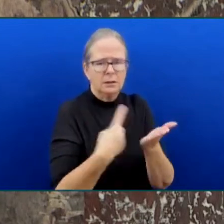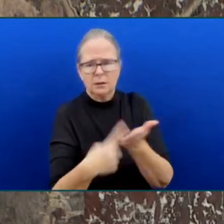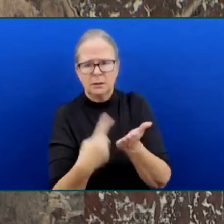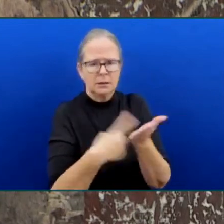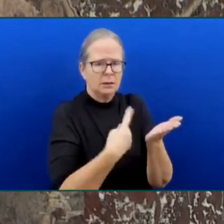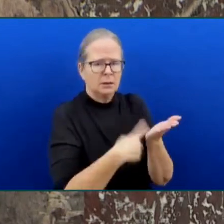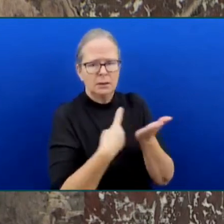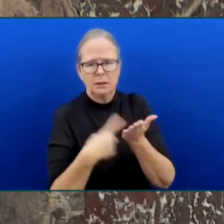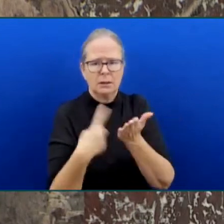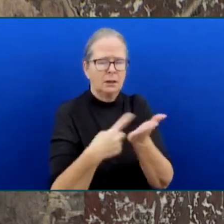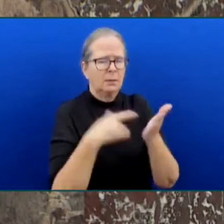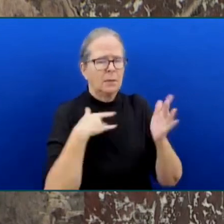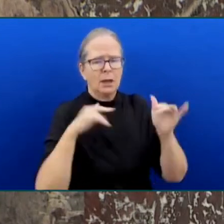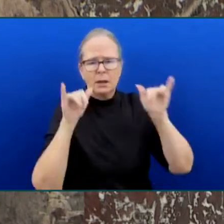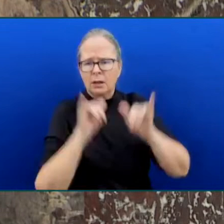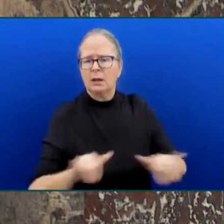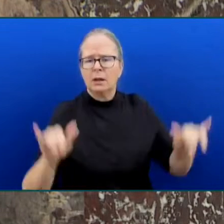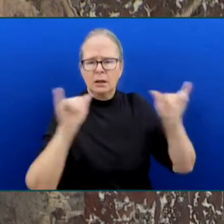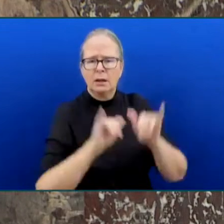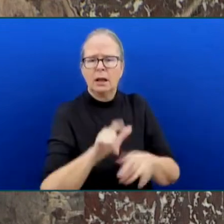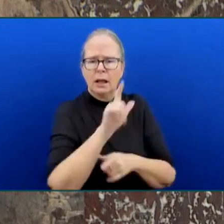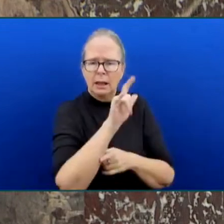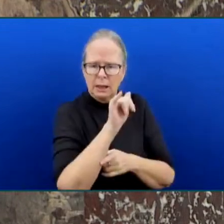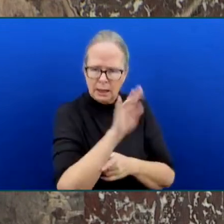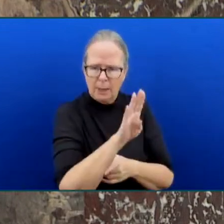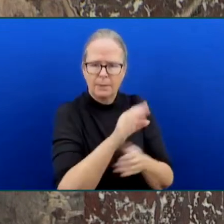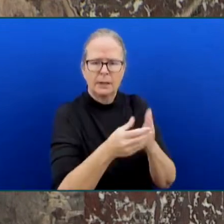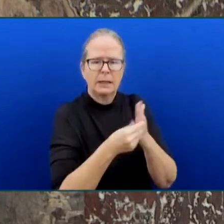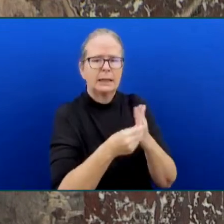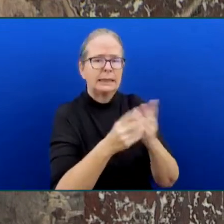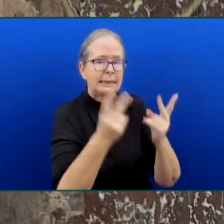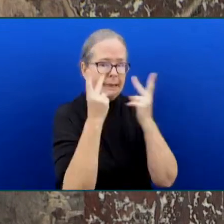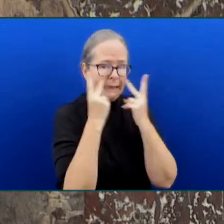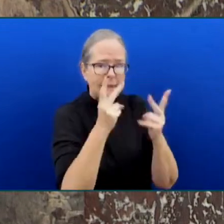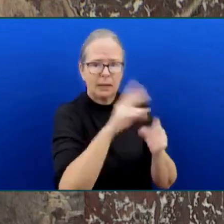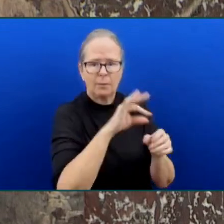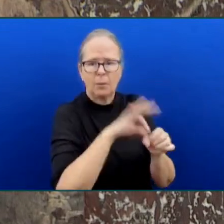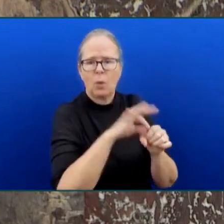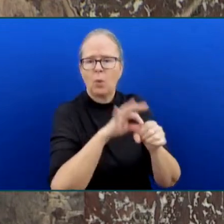poll results, flip-flopping on the carbon tax.